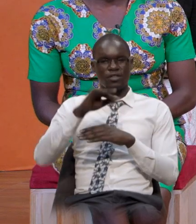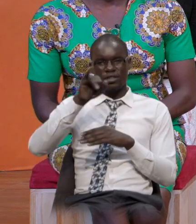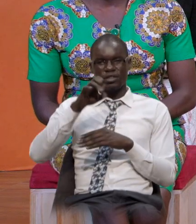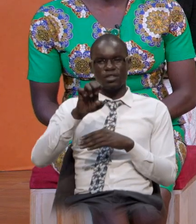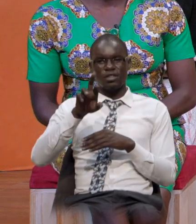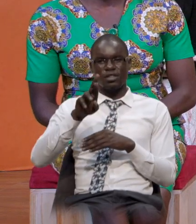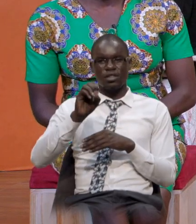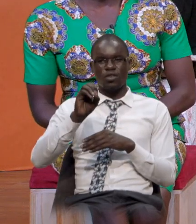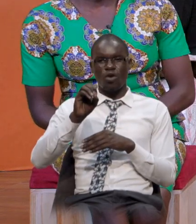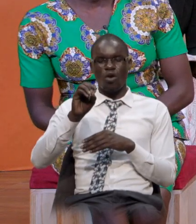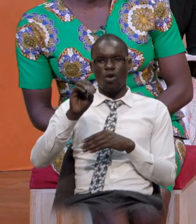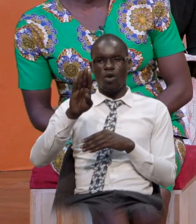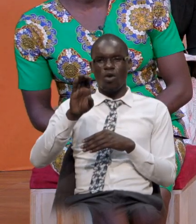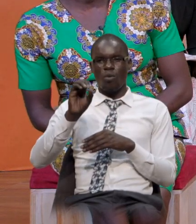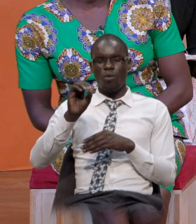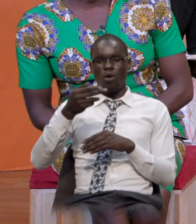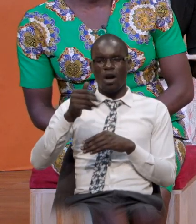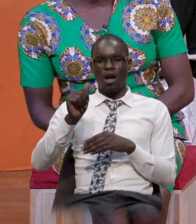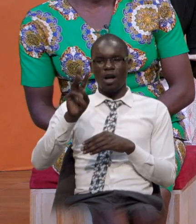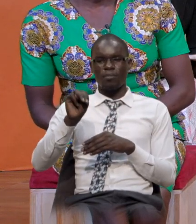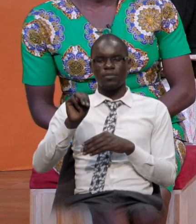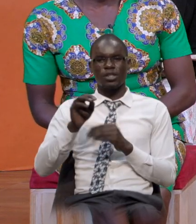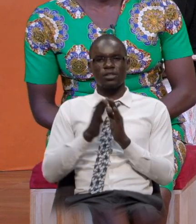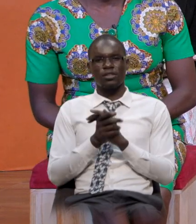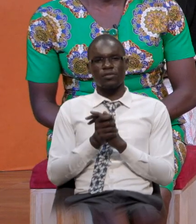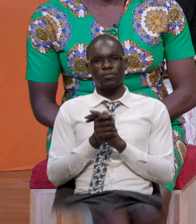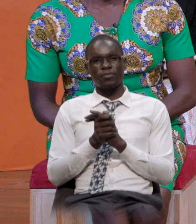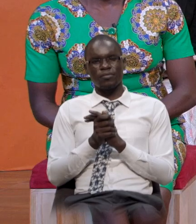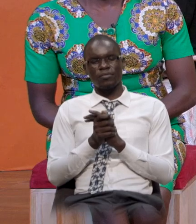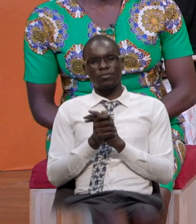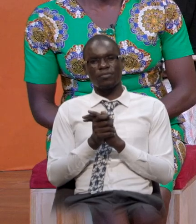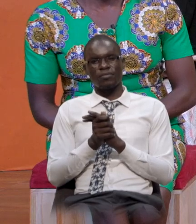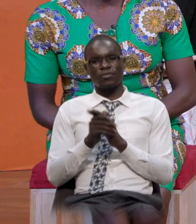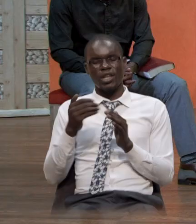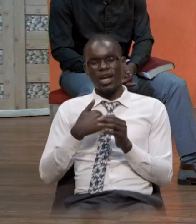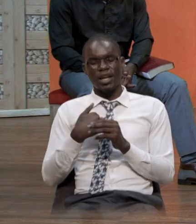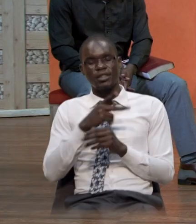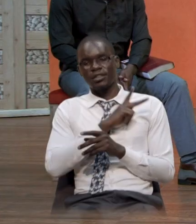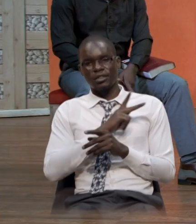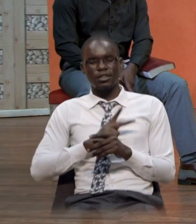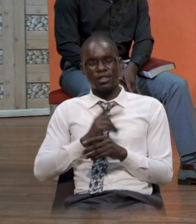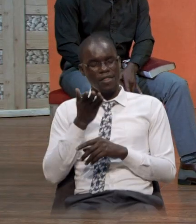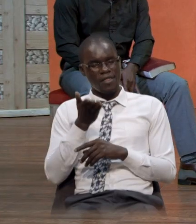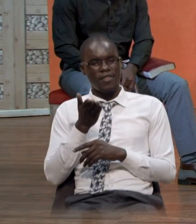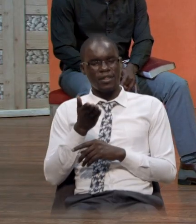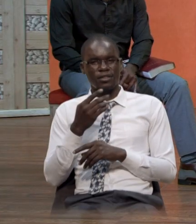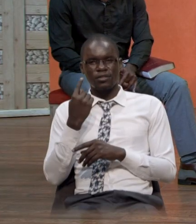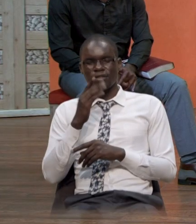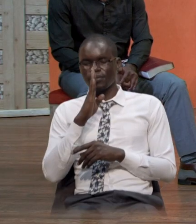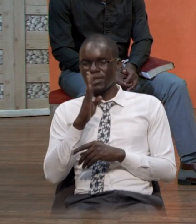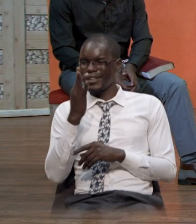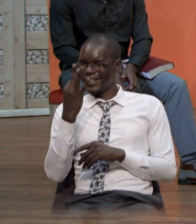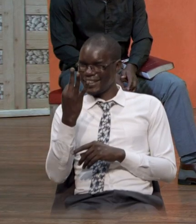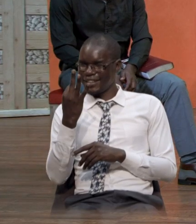Yeah. Rehoboam. Is it Rehoboam? Jeroboam. It's confusing. There was a king who was there, and he became a king